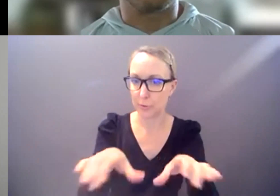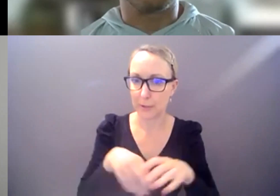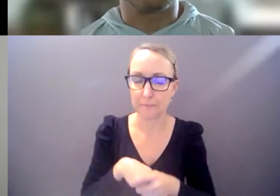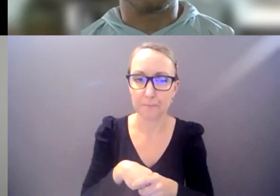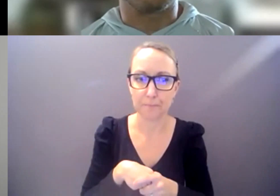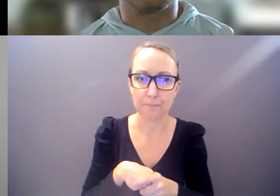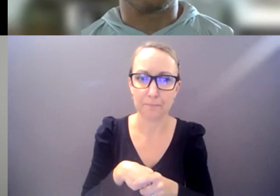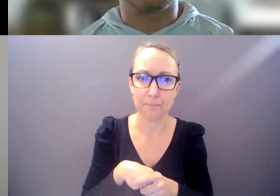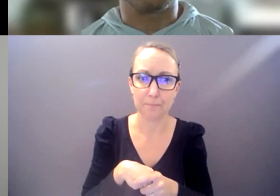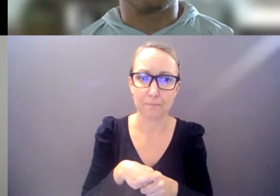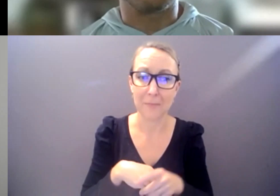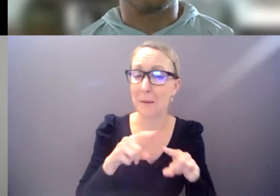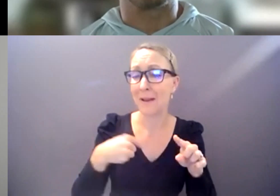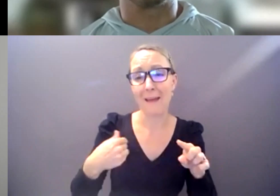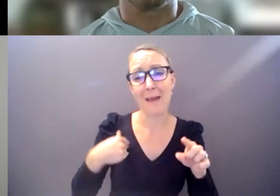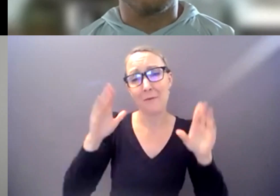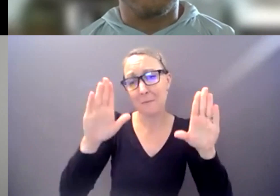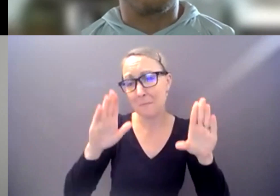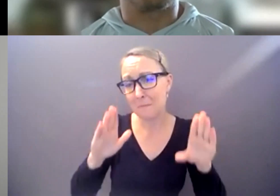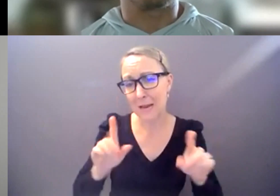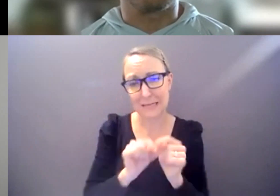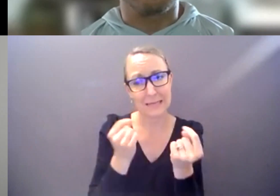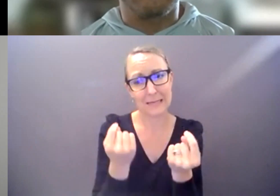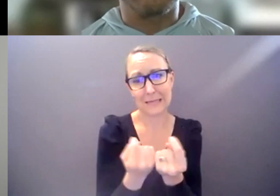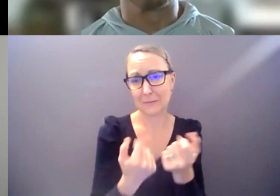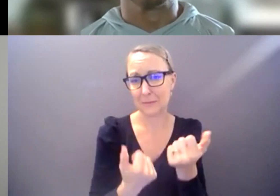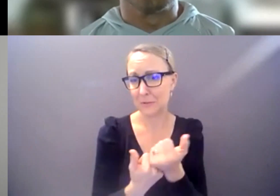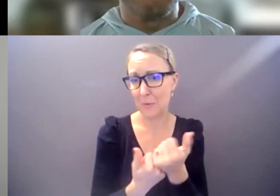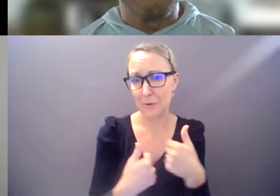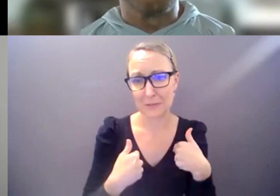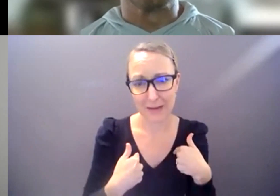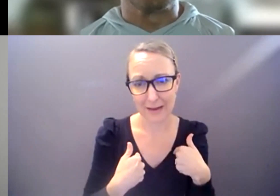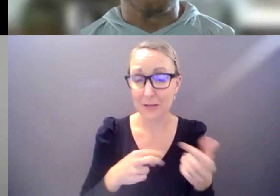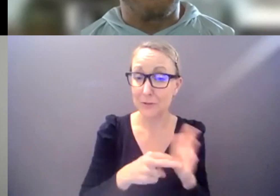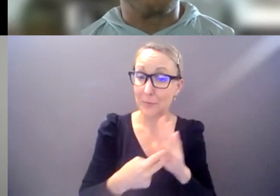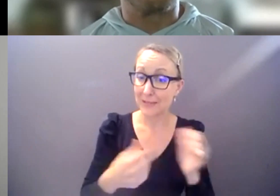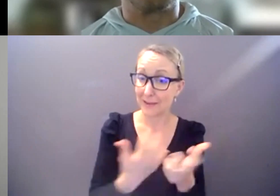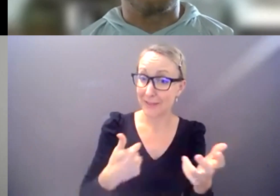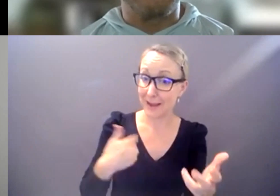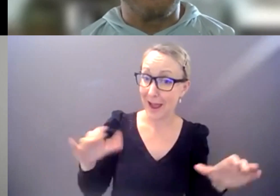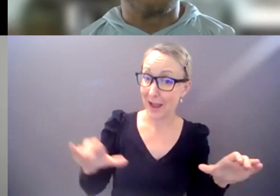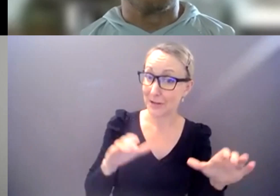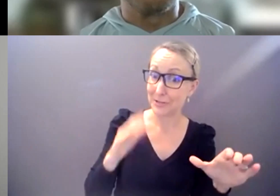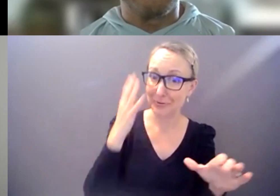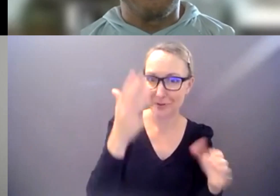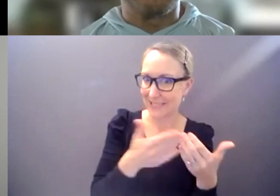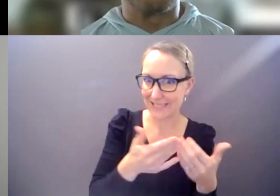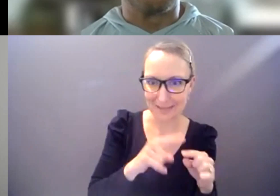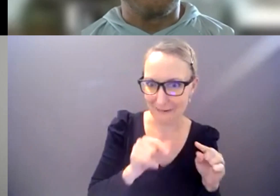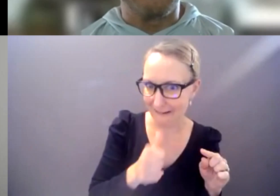have a tremendous team behind me that makes what I do look easy. And they're constantly coming up